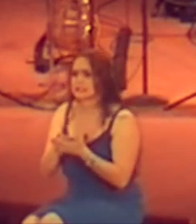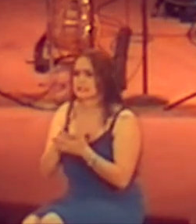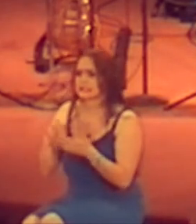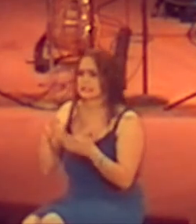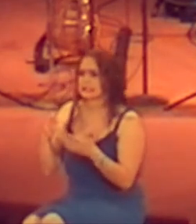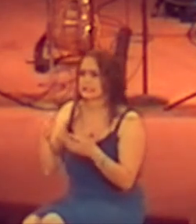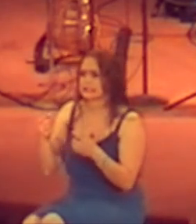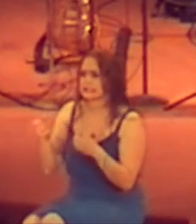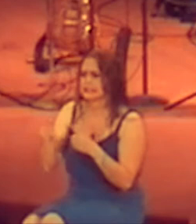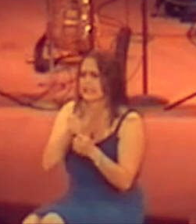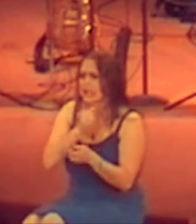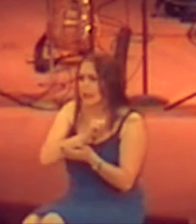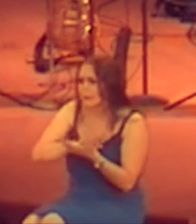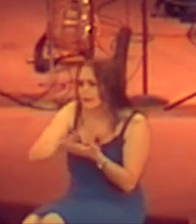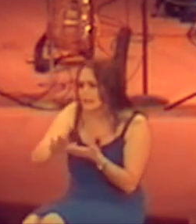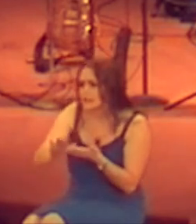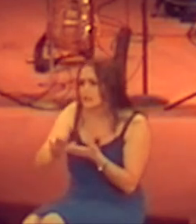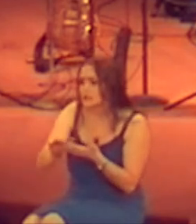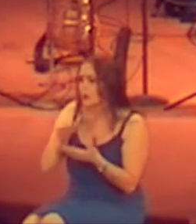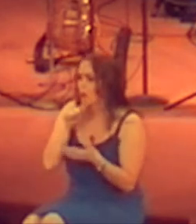failure, mistake.